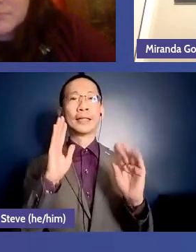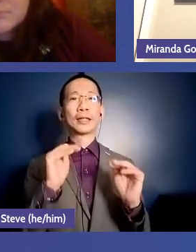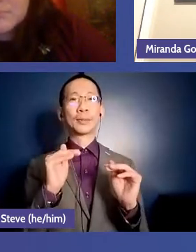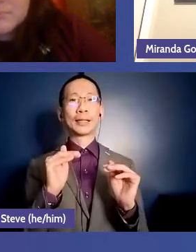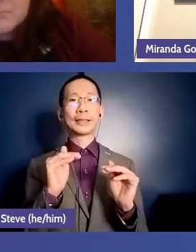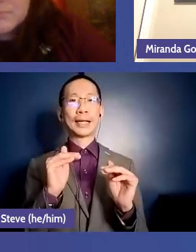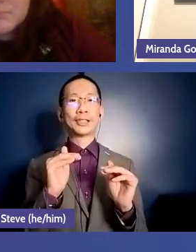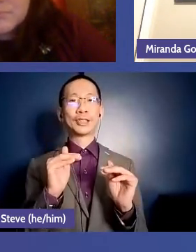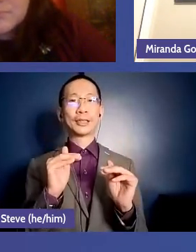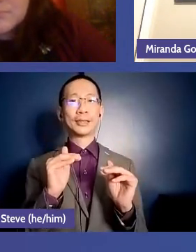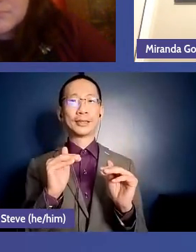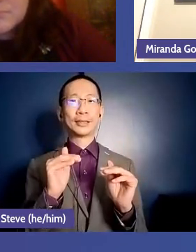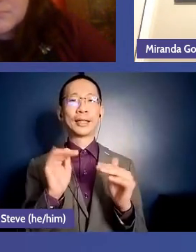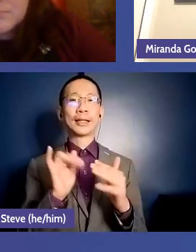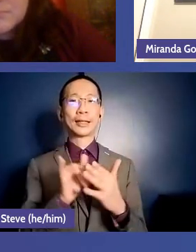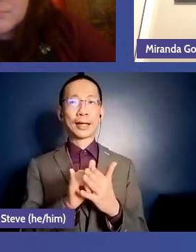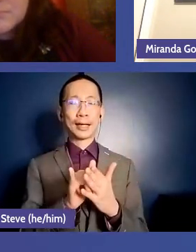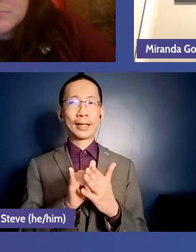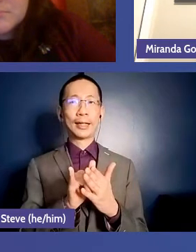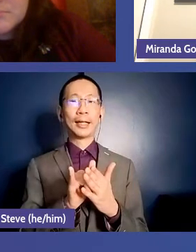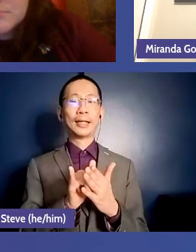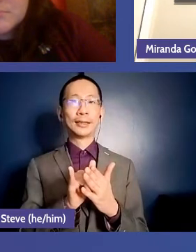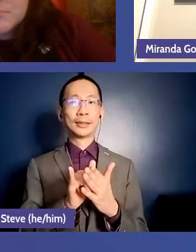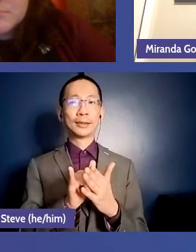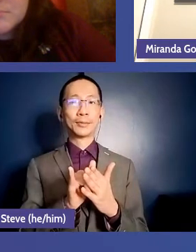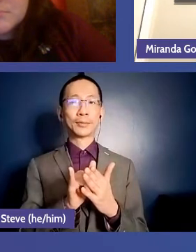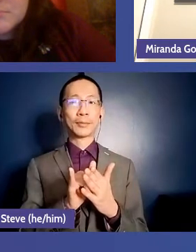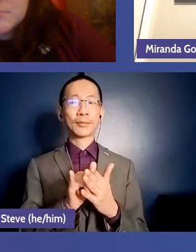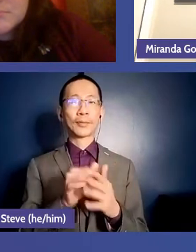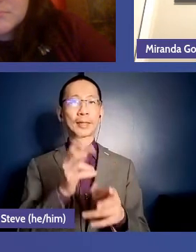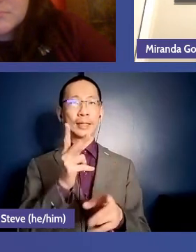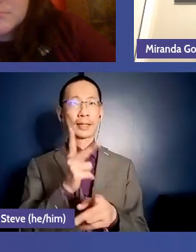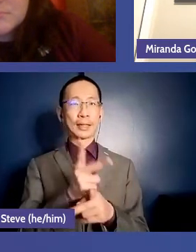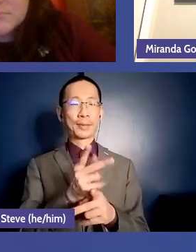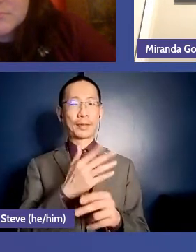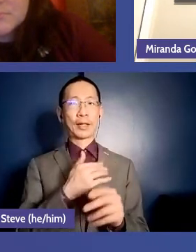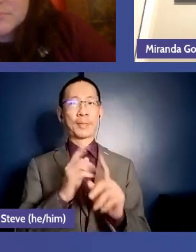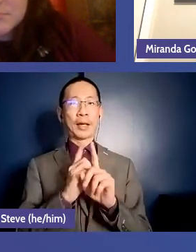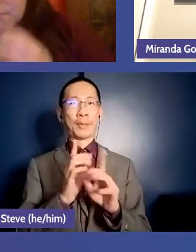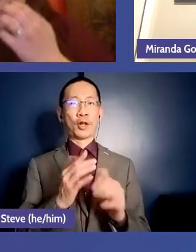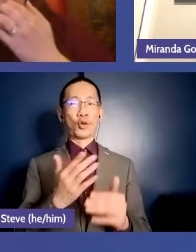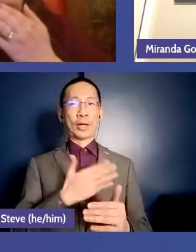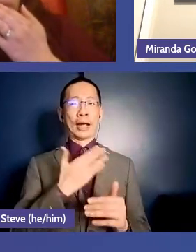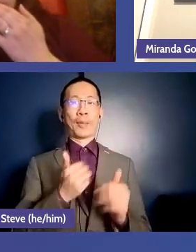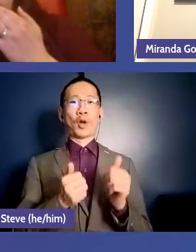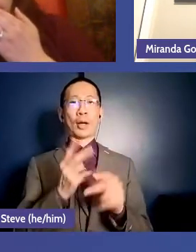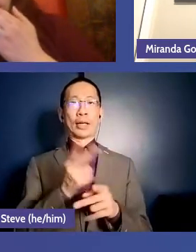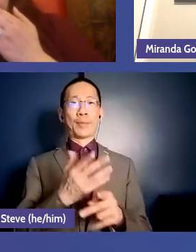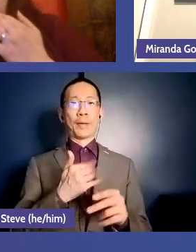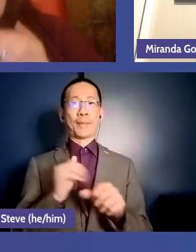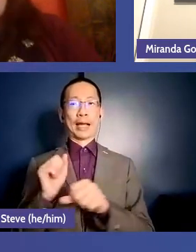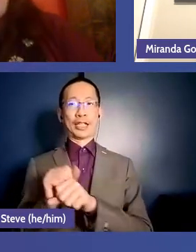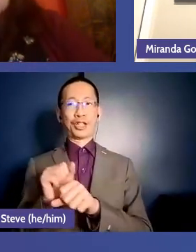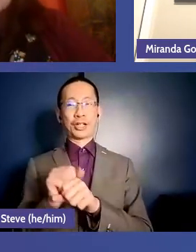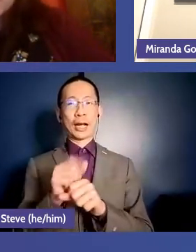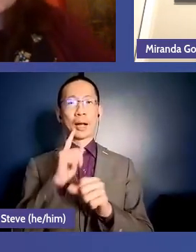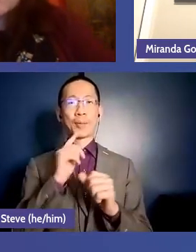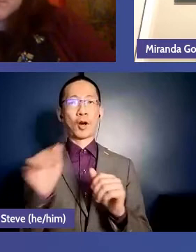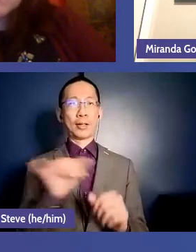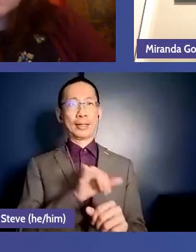expectation that keeping my mentor happy or keeping my job are one and the